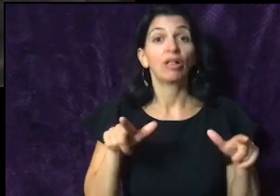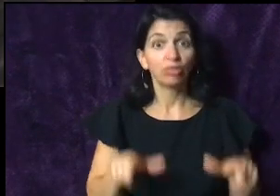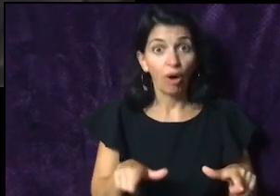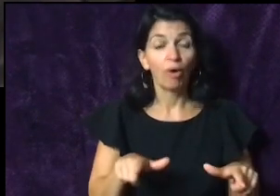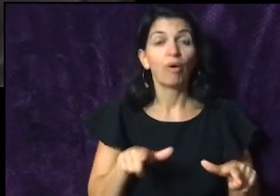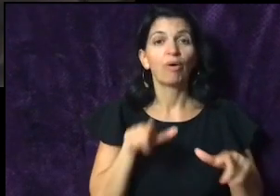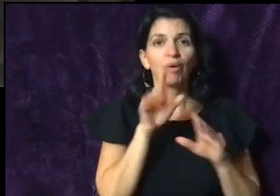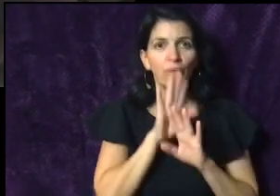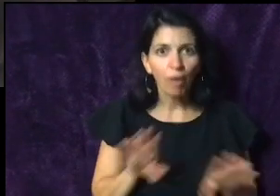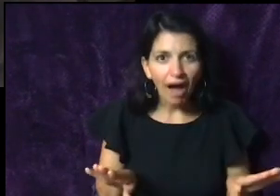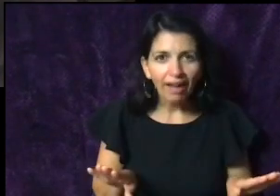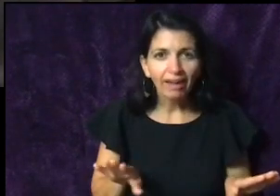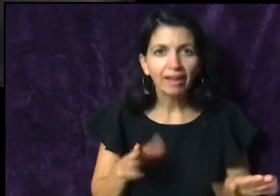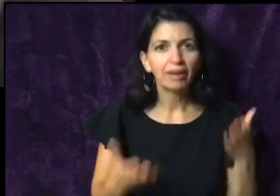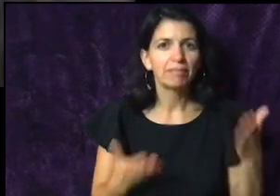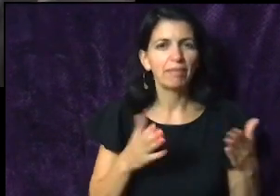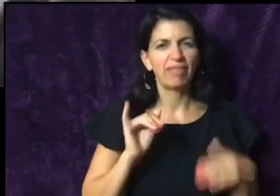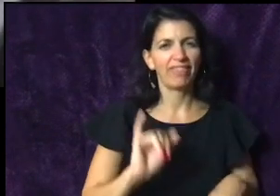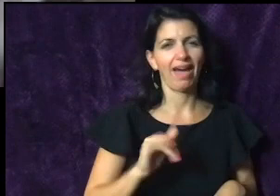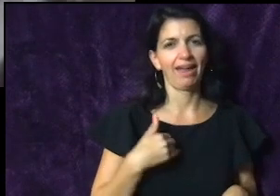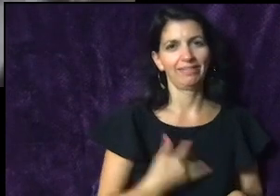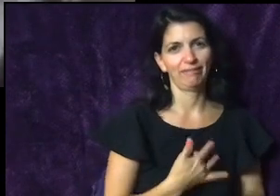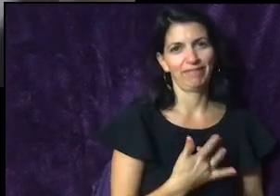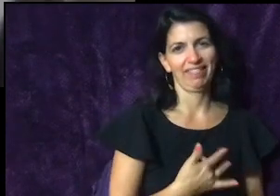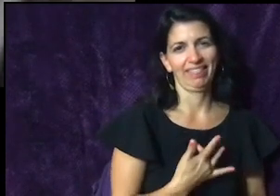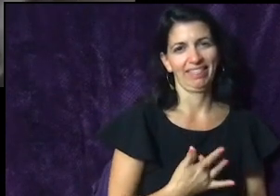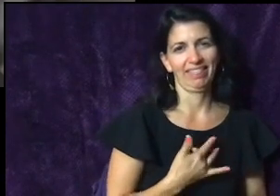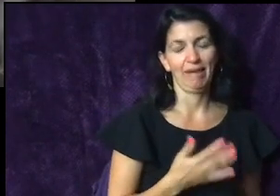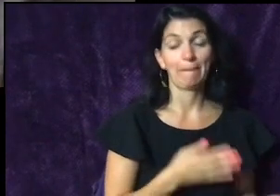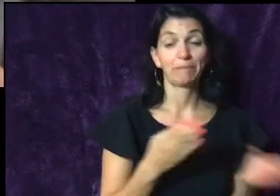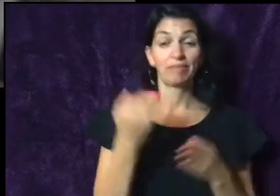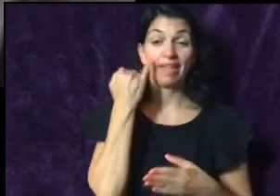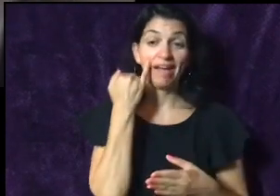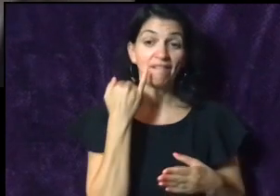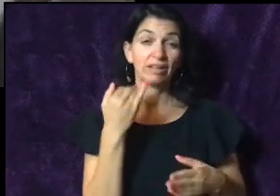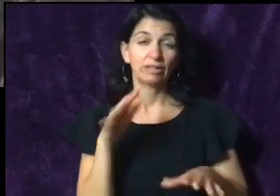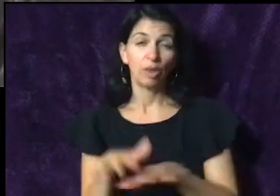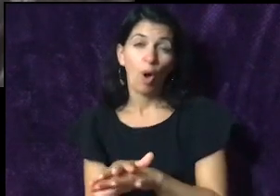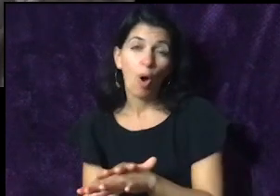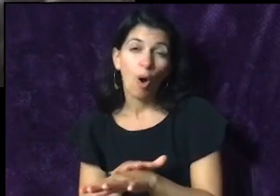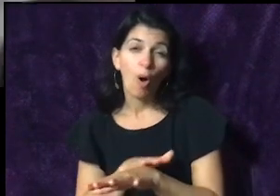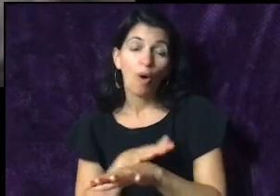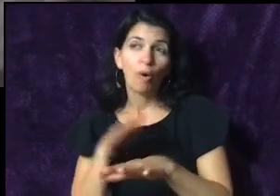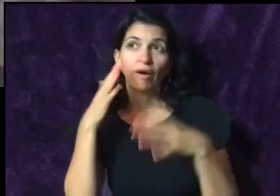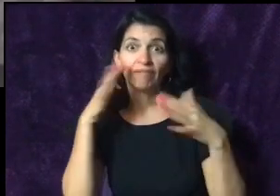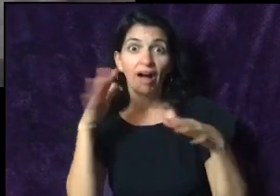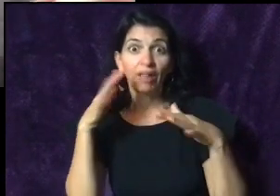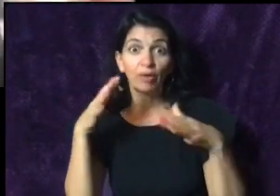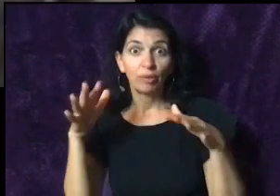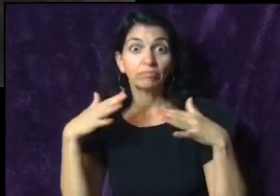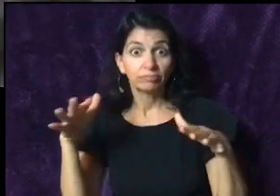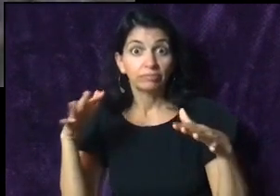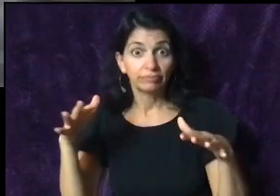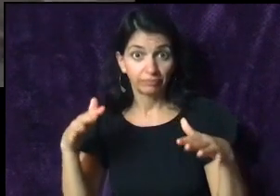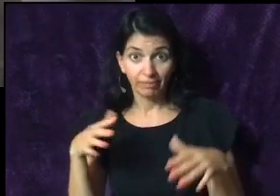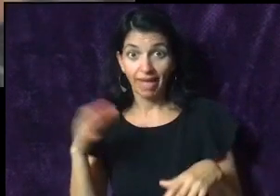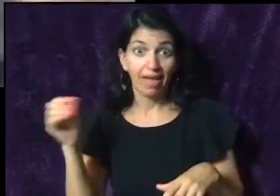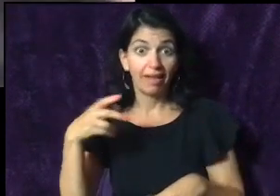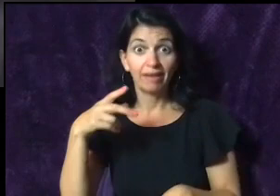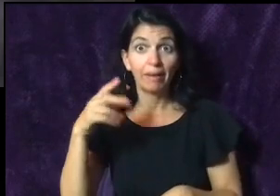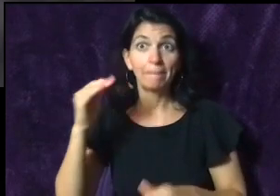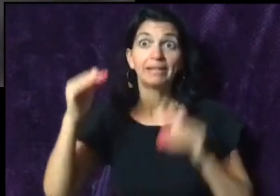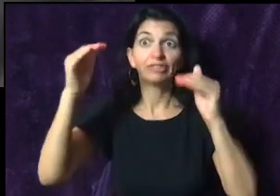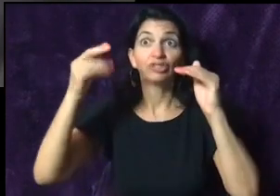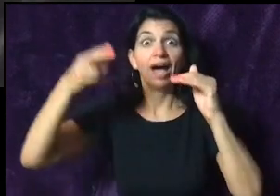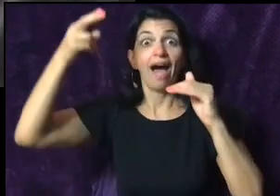quiet, maybe that feels a certain kind of way. Maybe if the speed is slow and the volume is still fast and